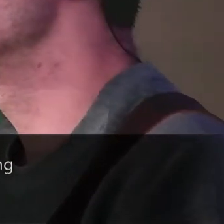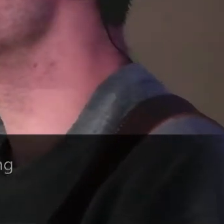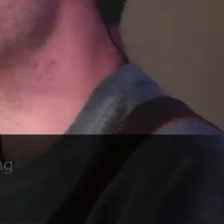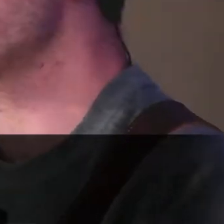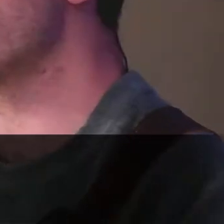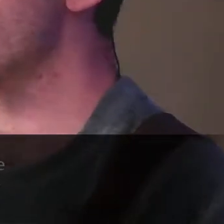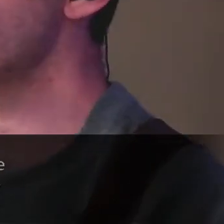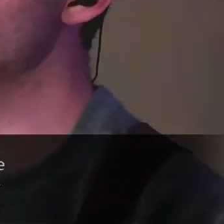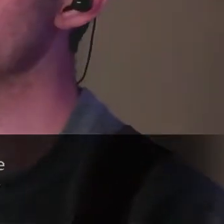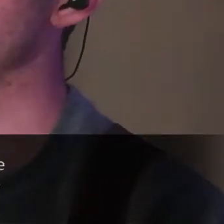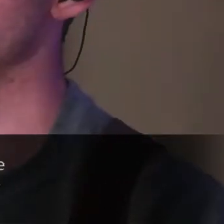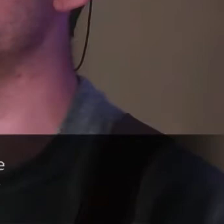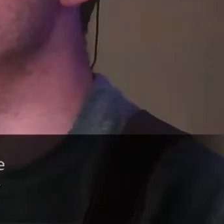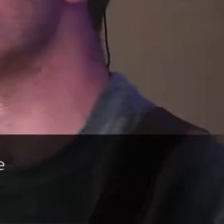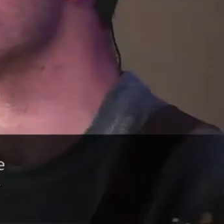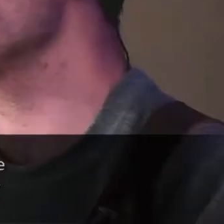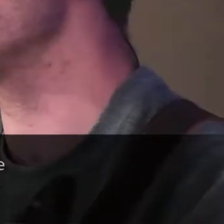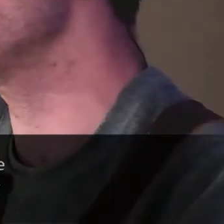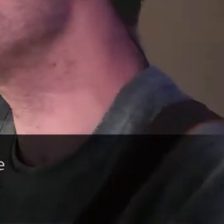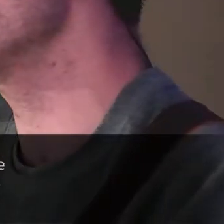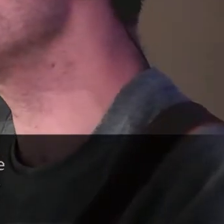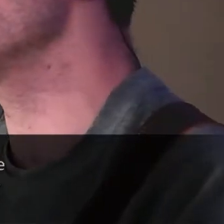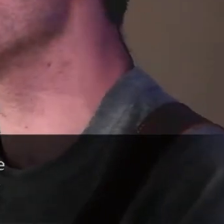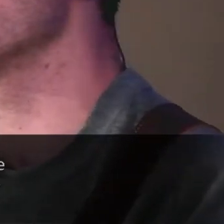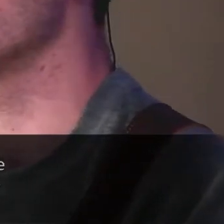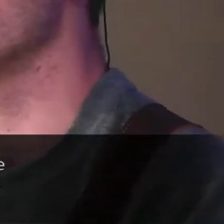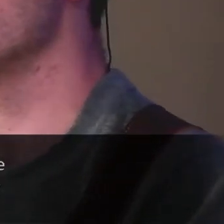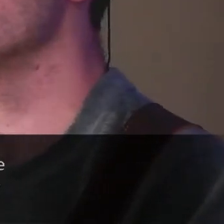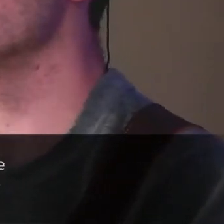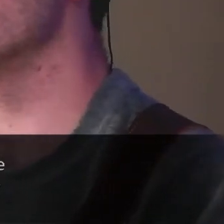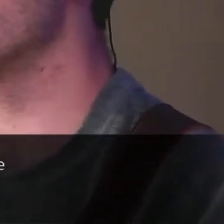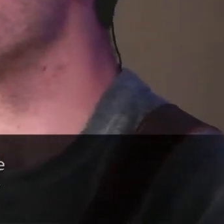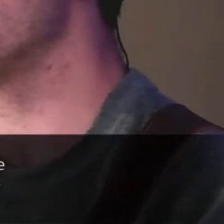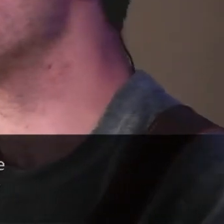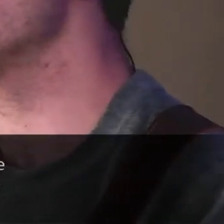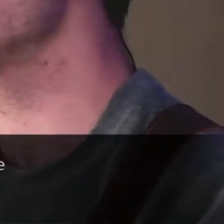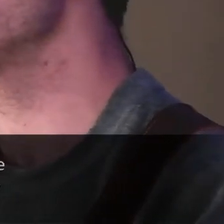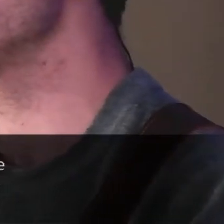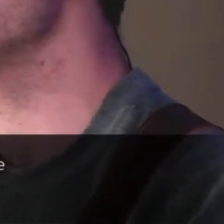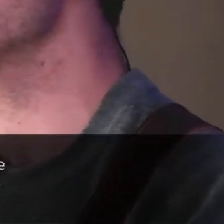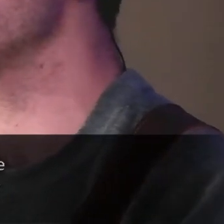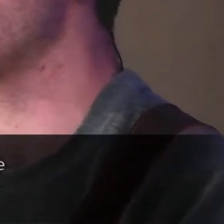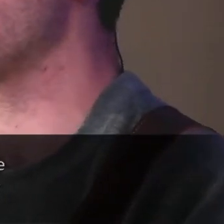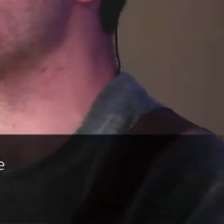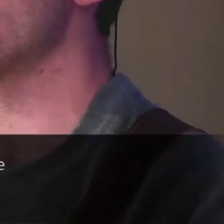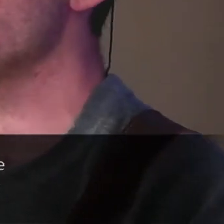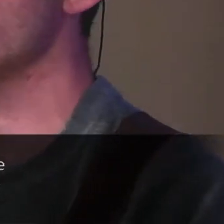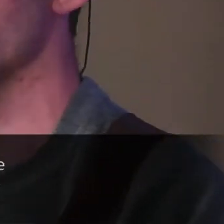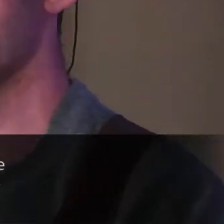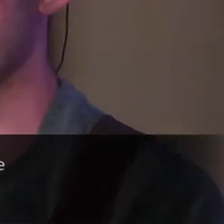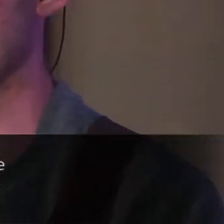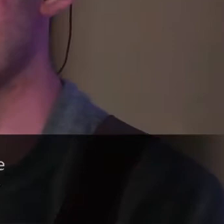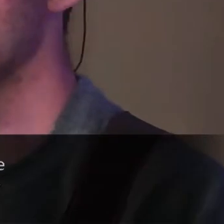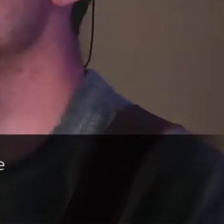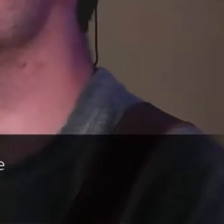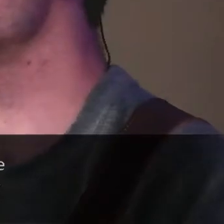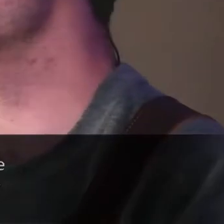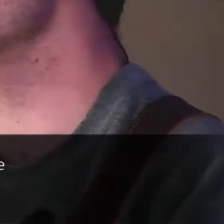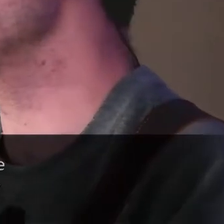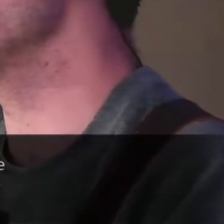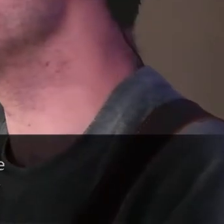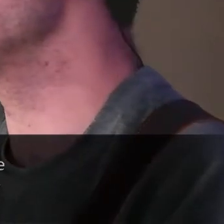strength, as I fight to follow, you're my righteous guide,